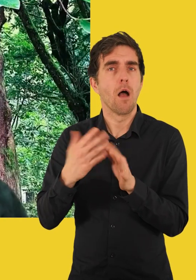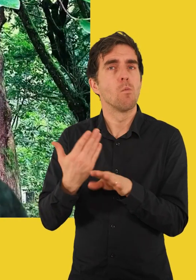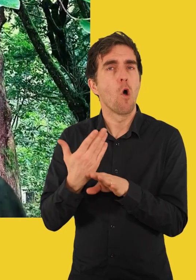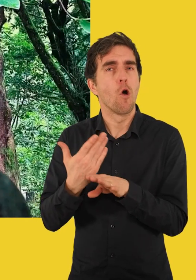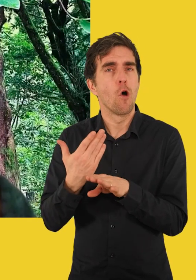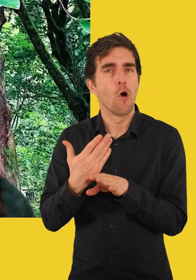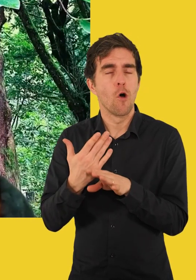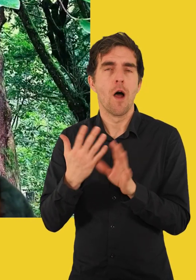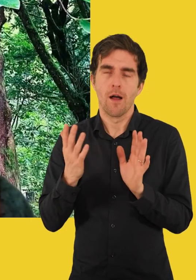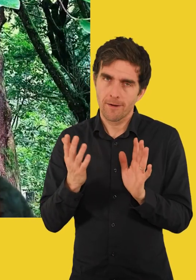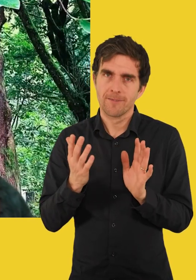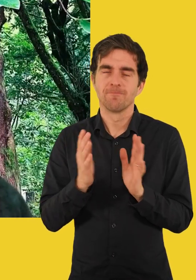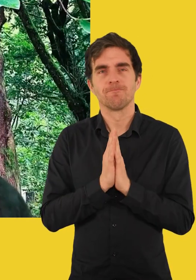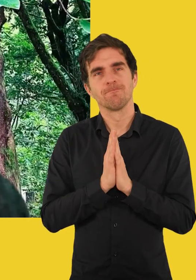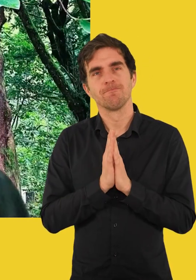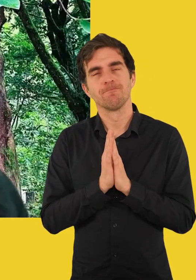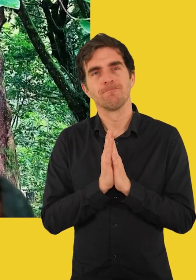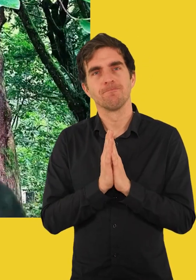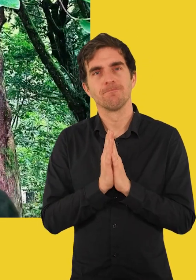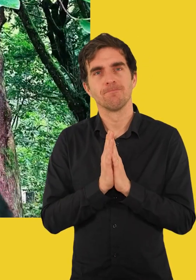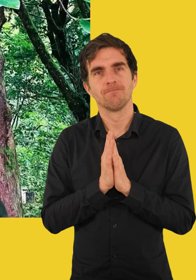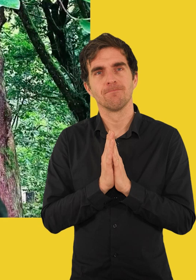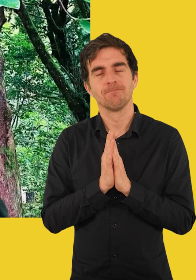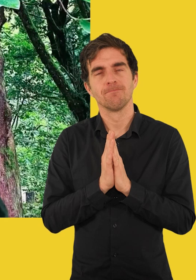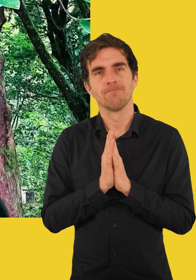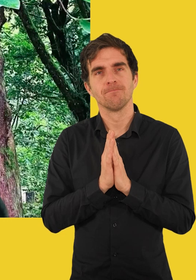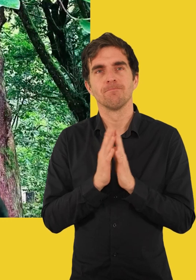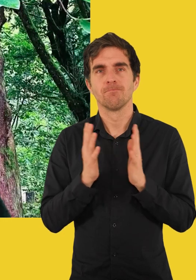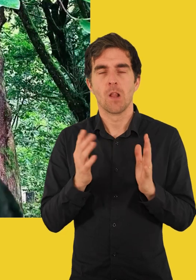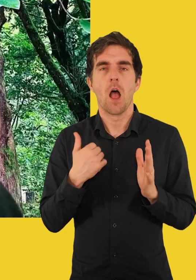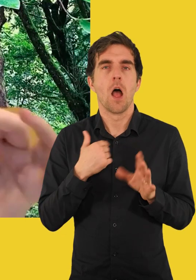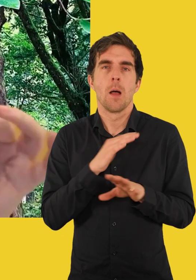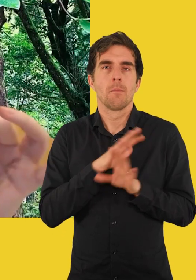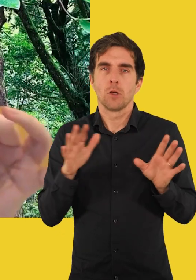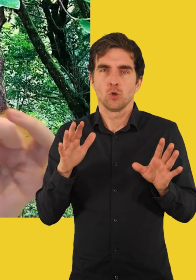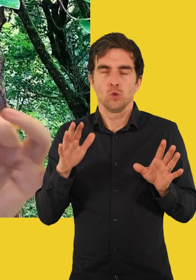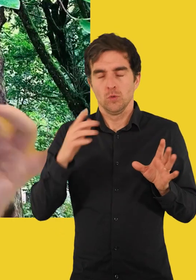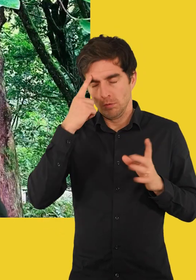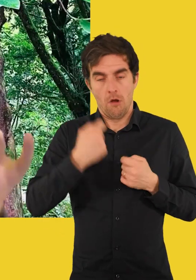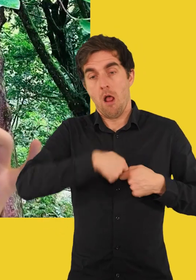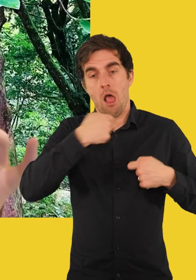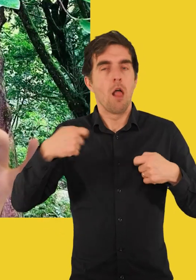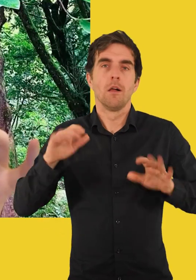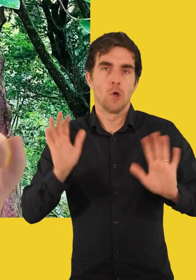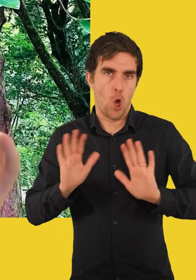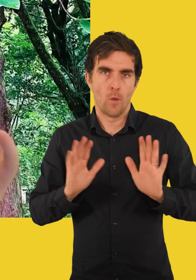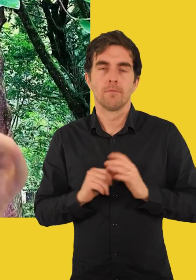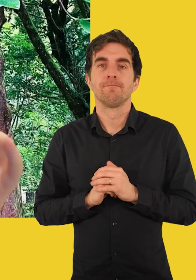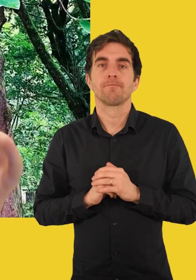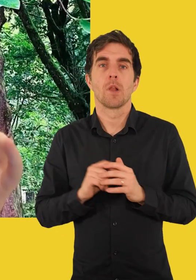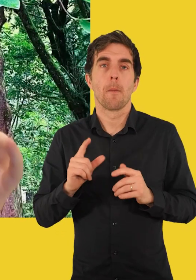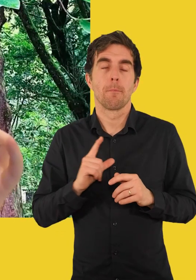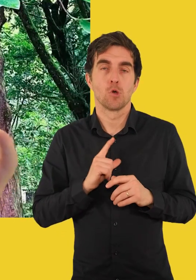perspective alongside Nani's work as well. I'm not going to dwell too long